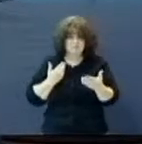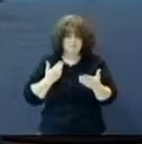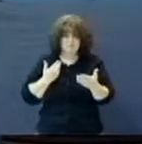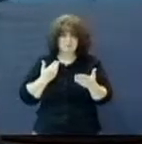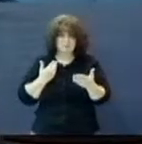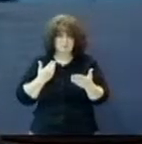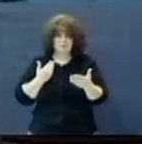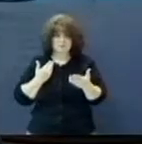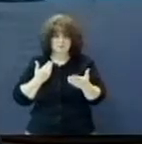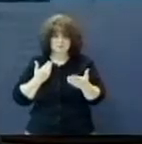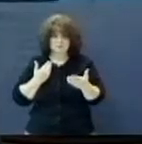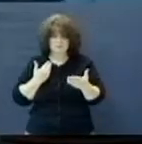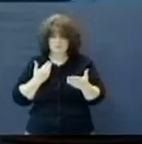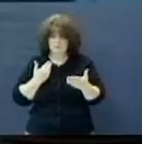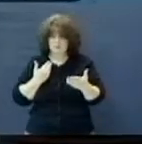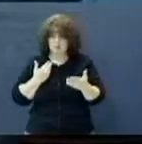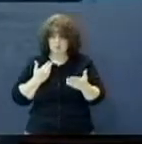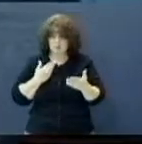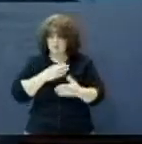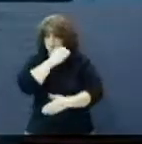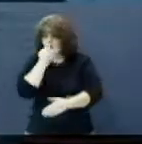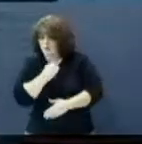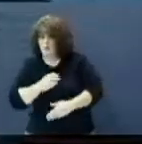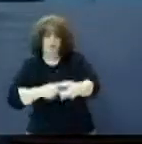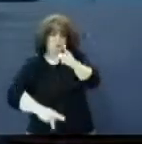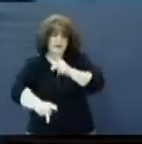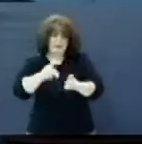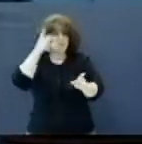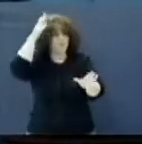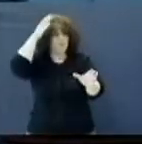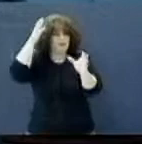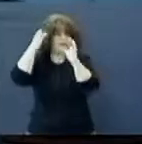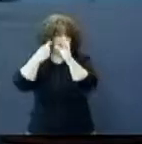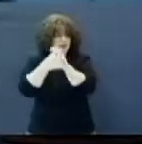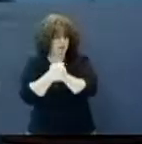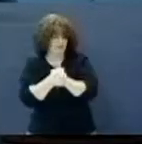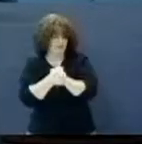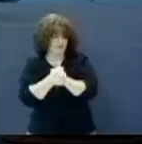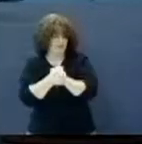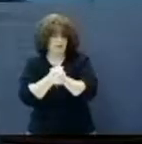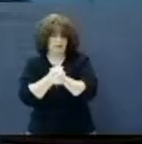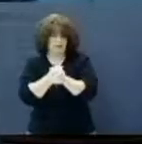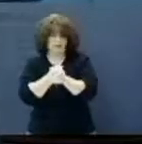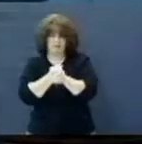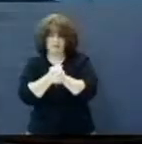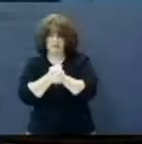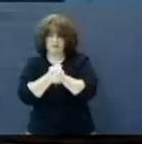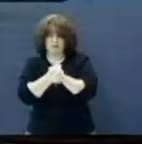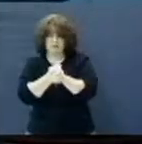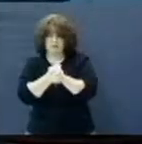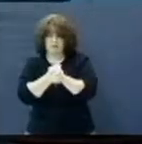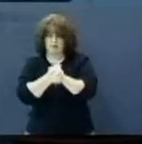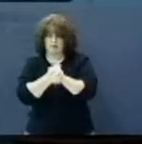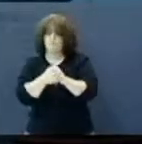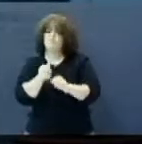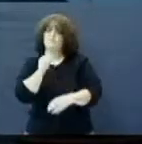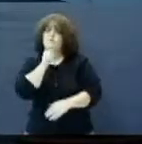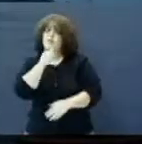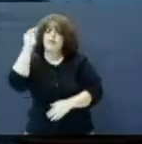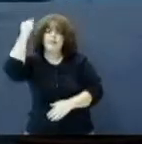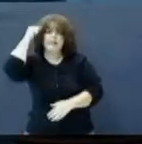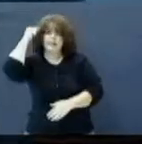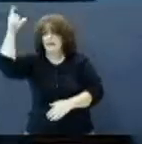The ancients believed that moonstroke, and like sunstroke, did not affect the body.